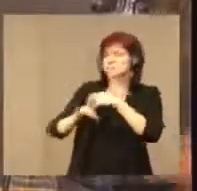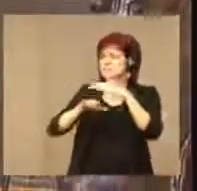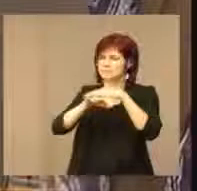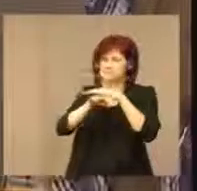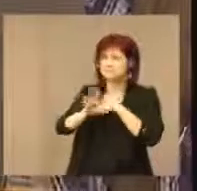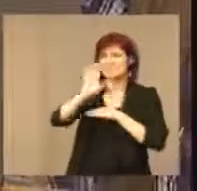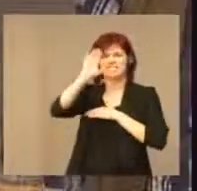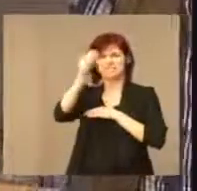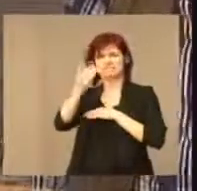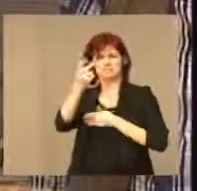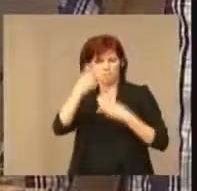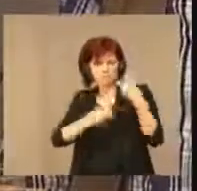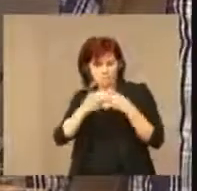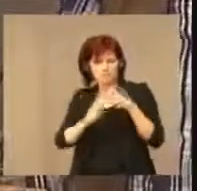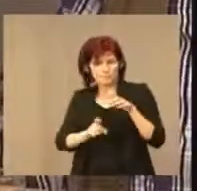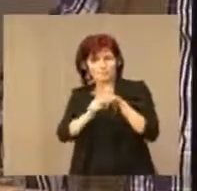First Nations